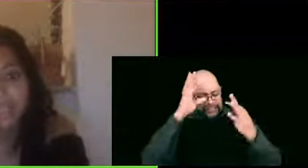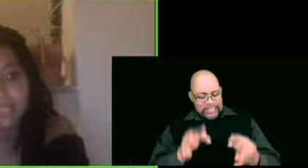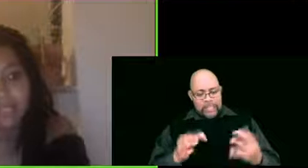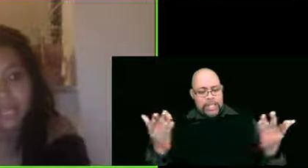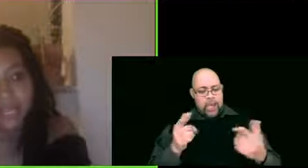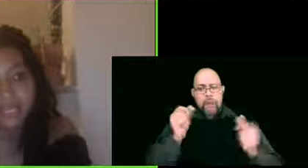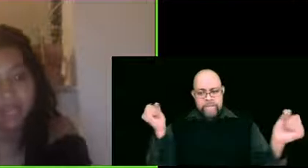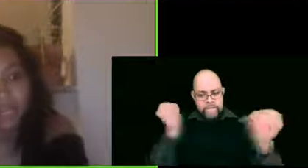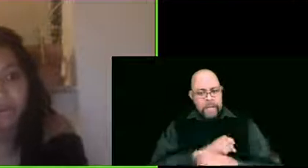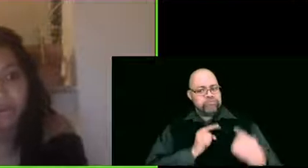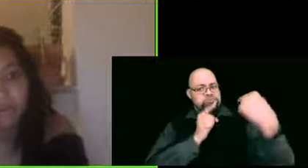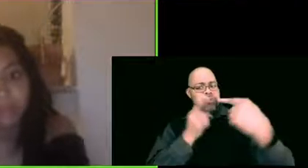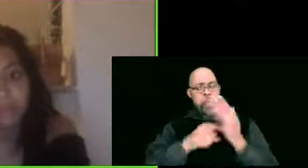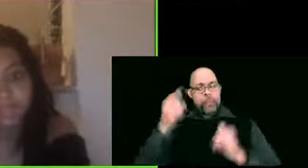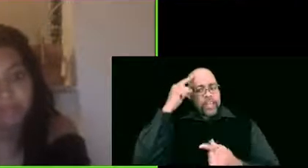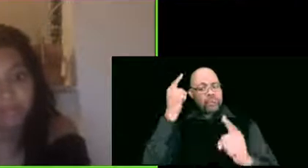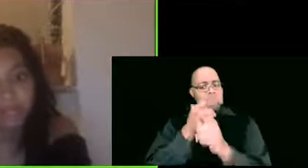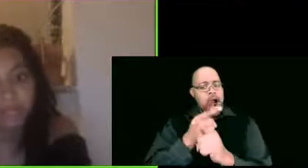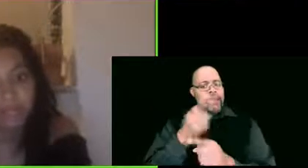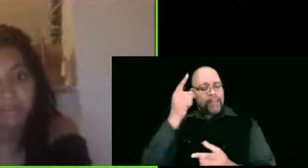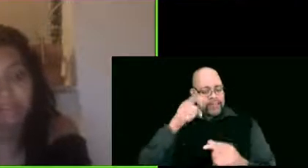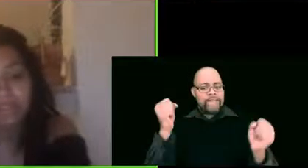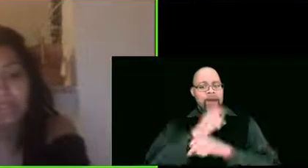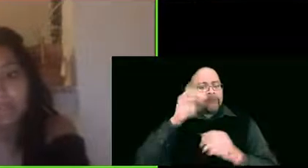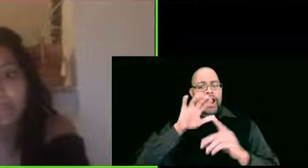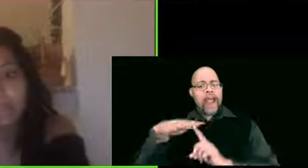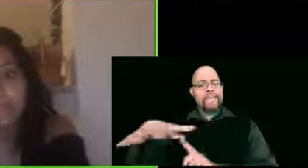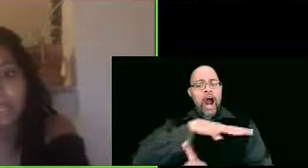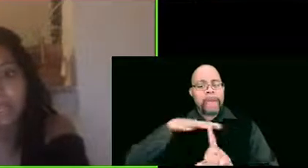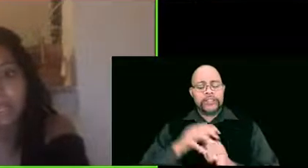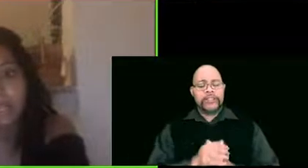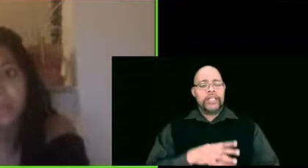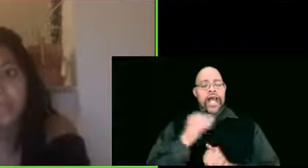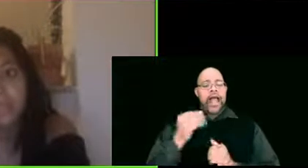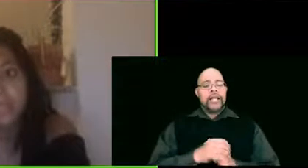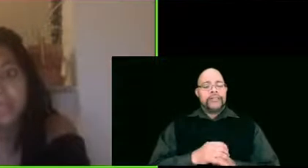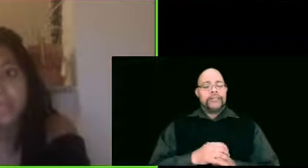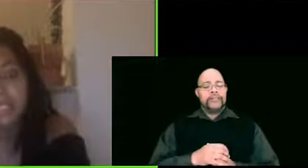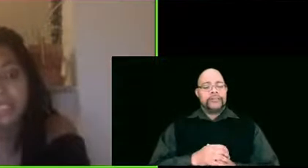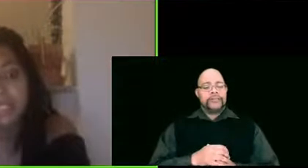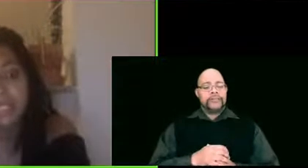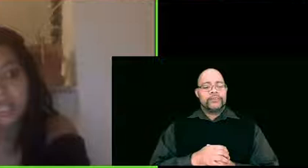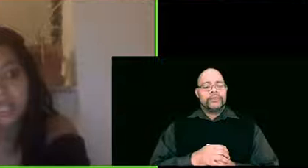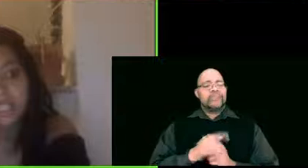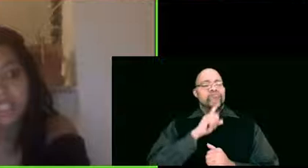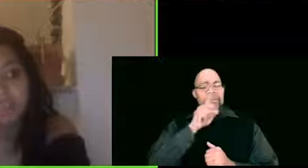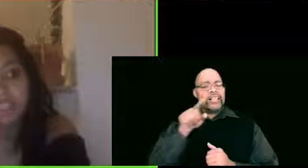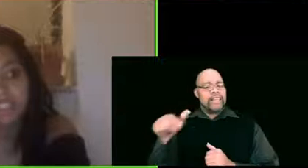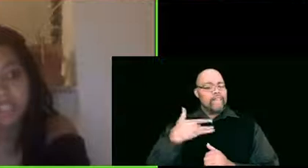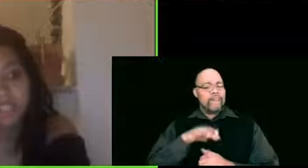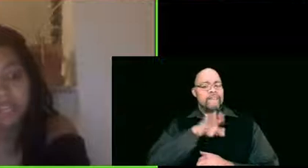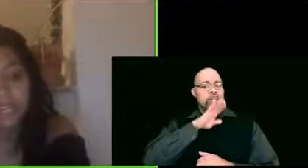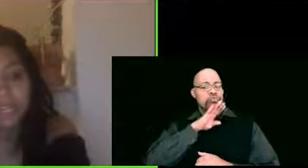they're absolutely here to fight for what they think is right, and they're here to fight for their environment. And I think that there is